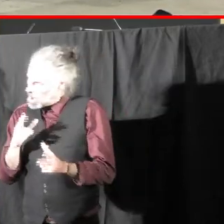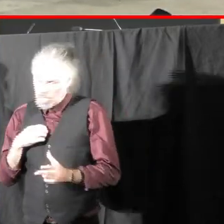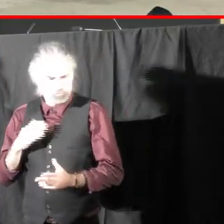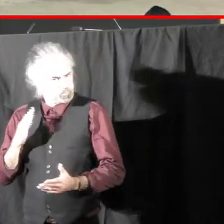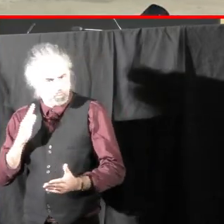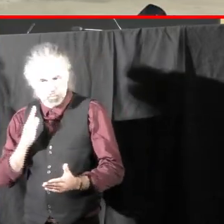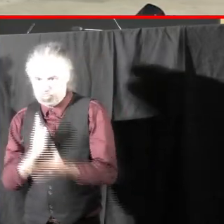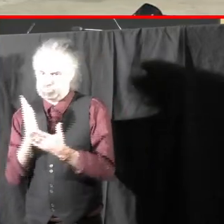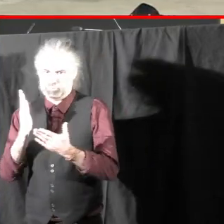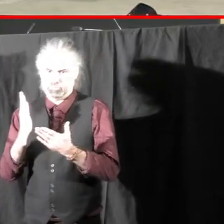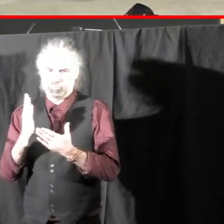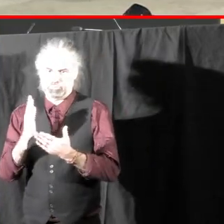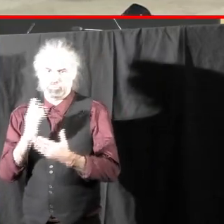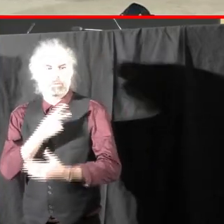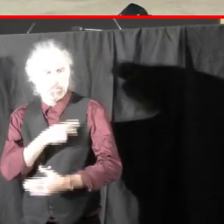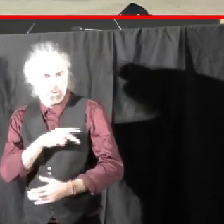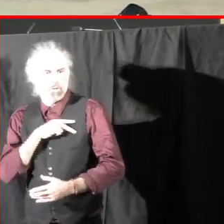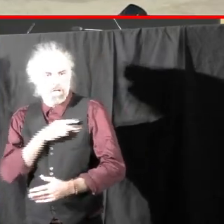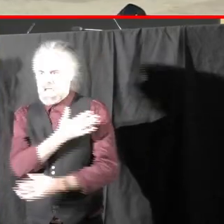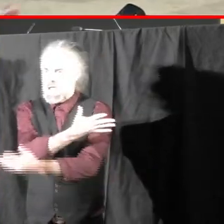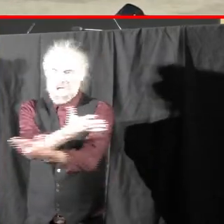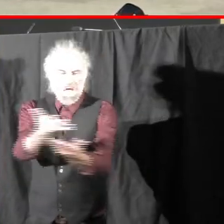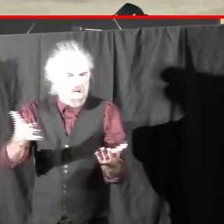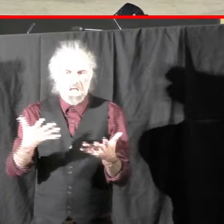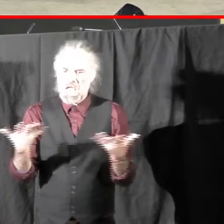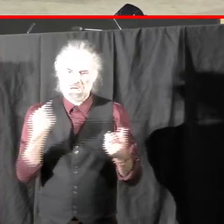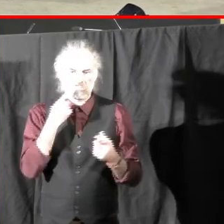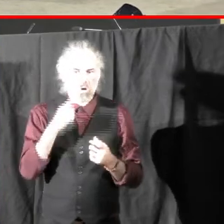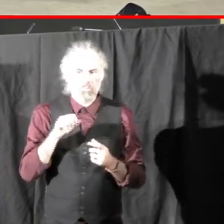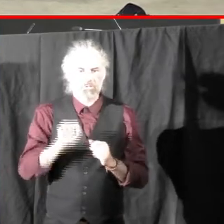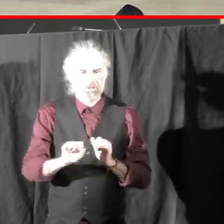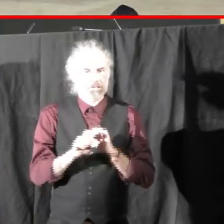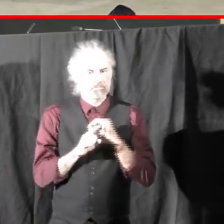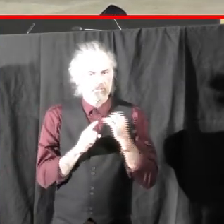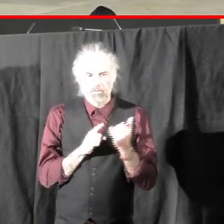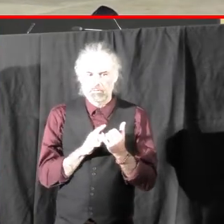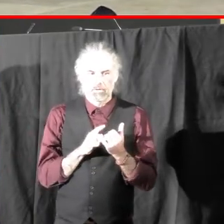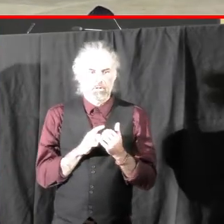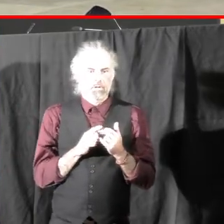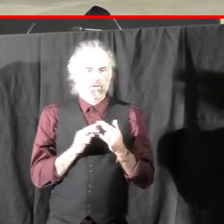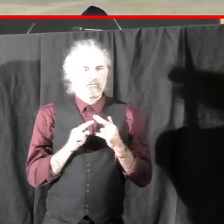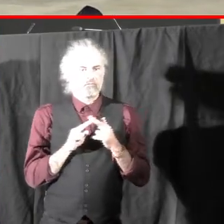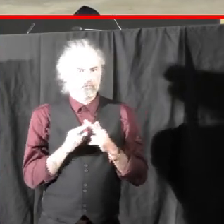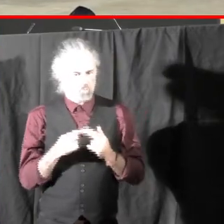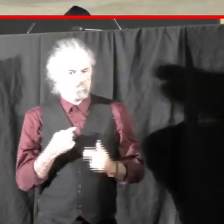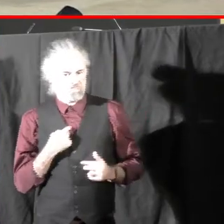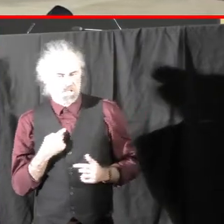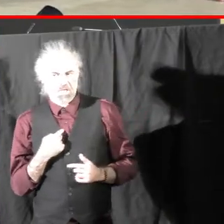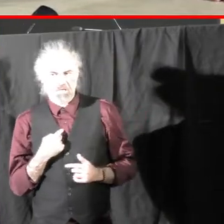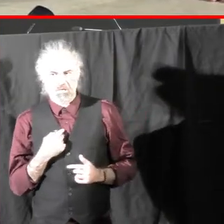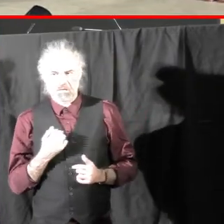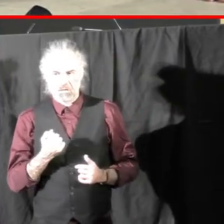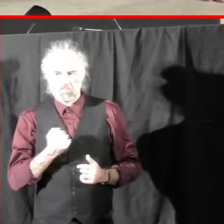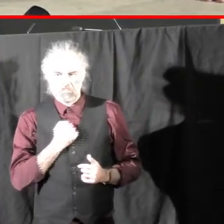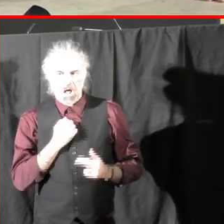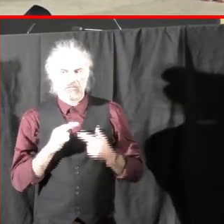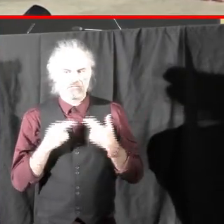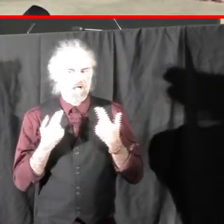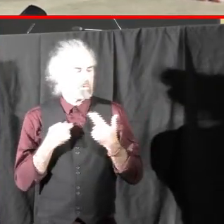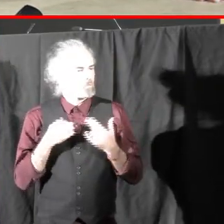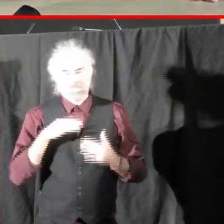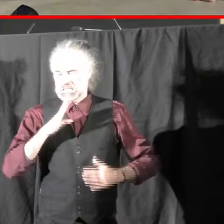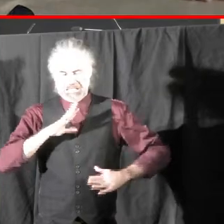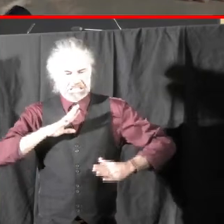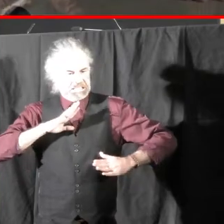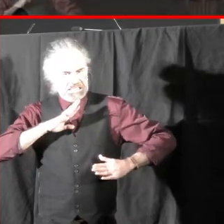that any toxicity in this environment is toxicity for me and my family. I would not